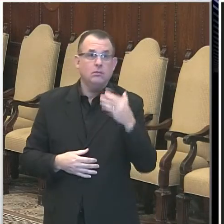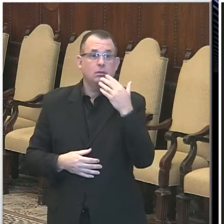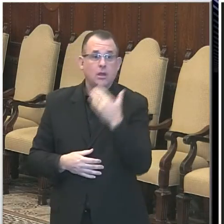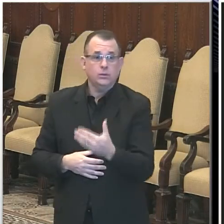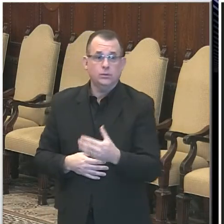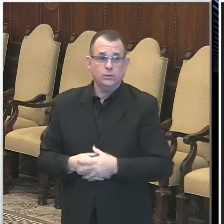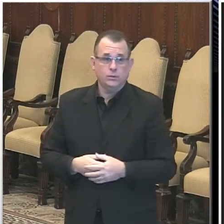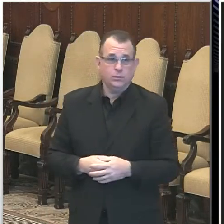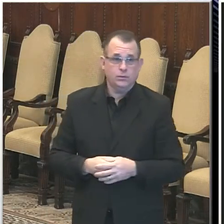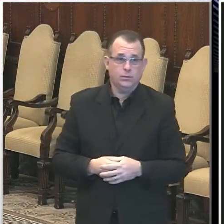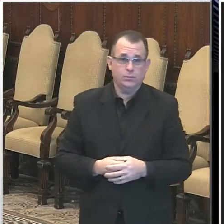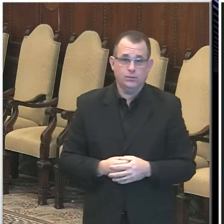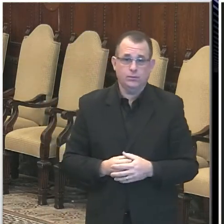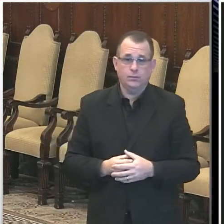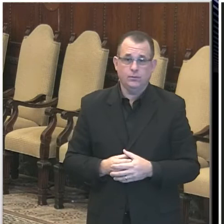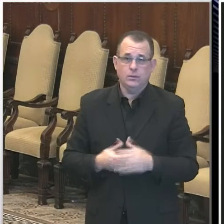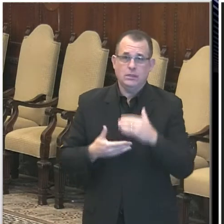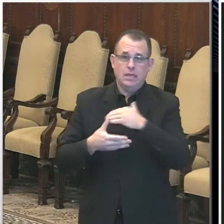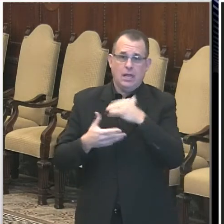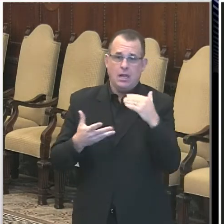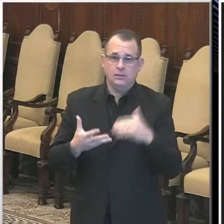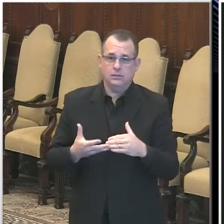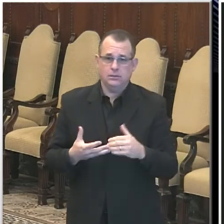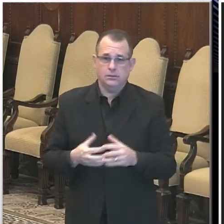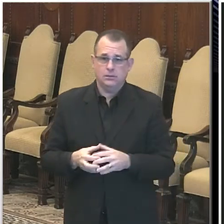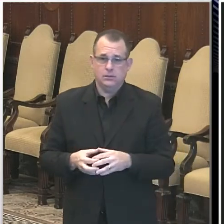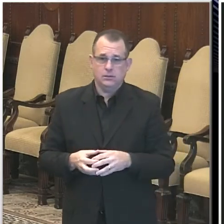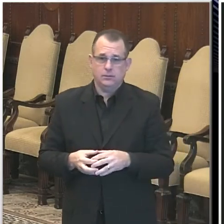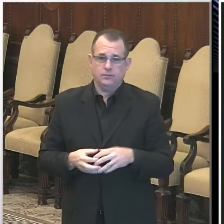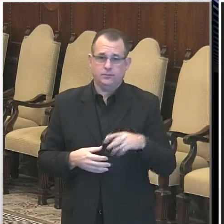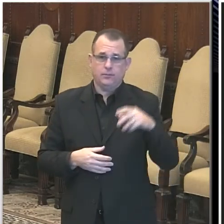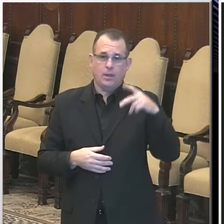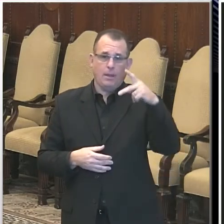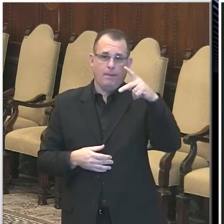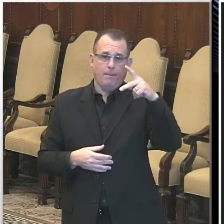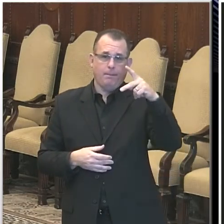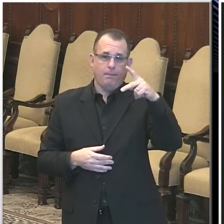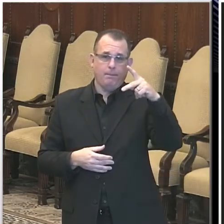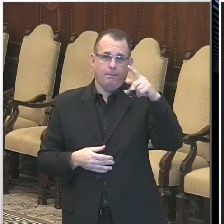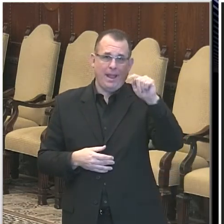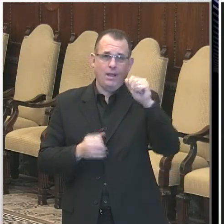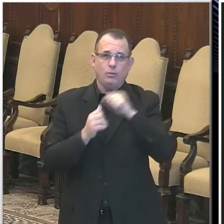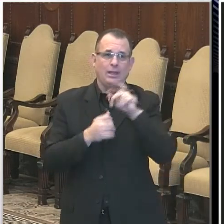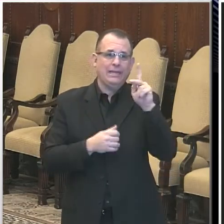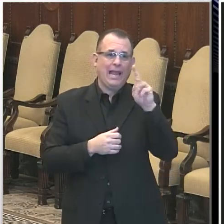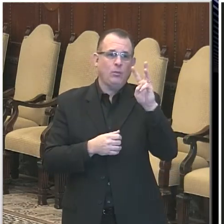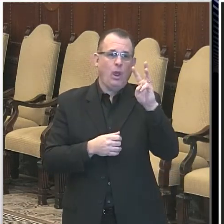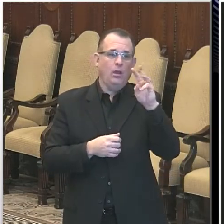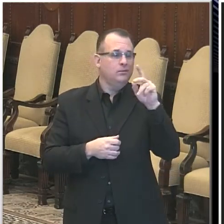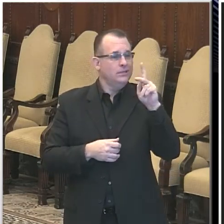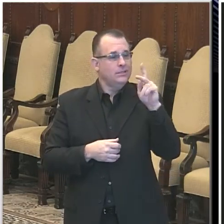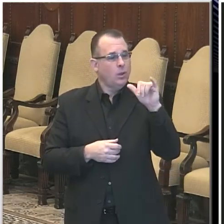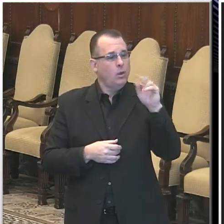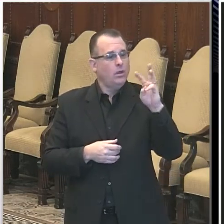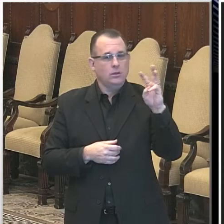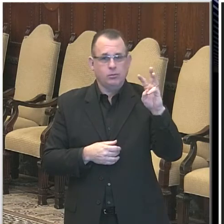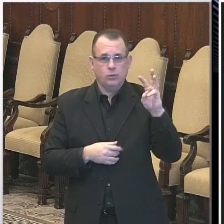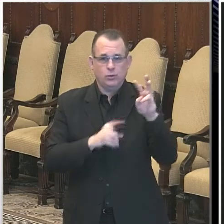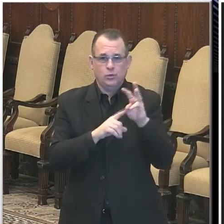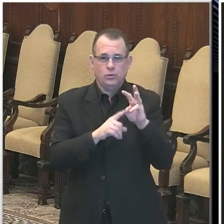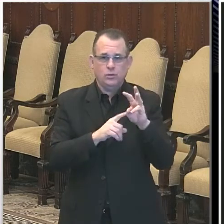Okay, thank you, Paige. Next, we have Pat Loeb with KYW. Pat? Thanks. My questions are for